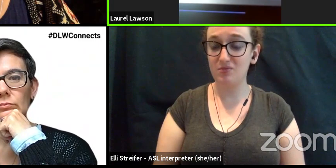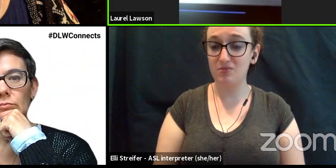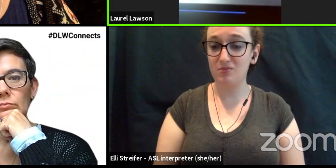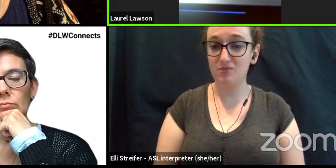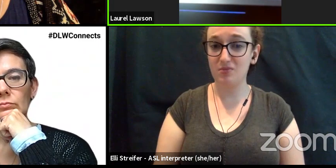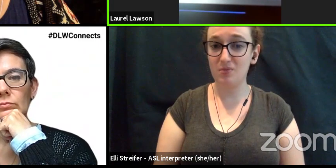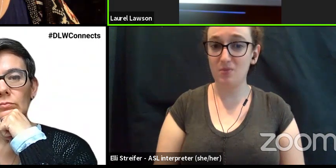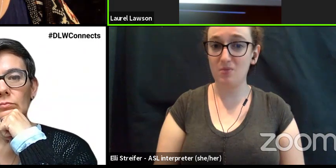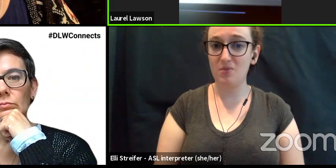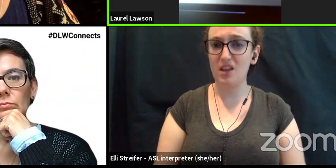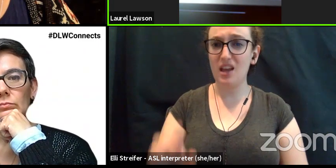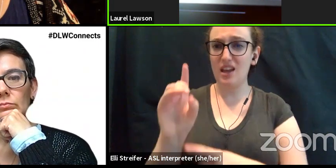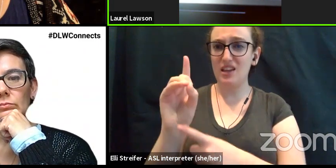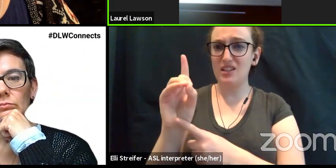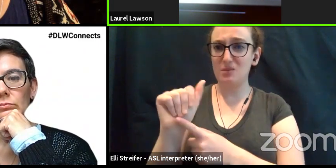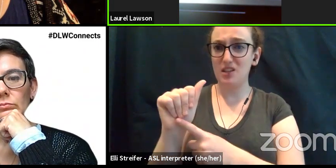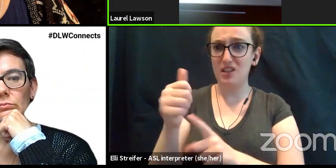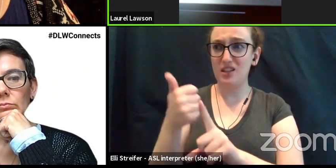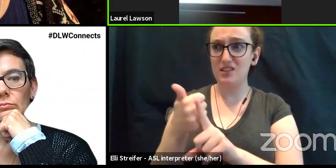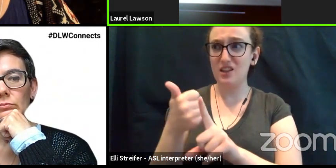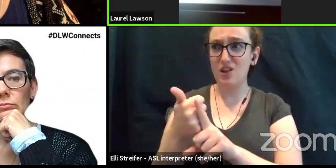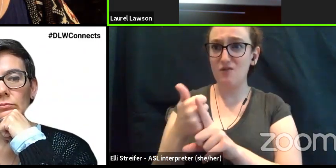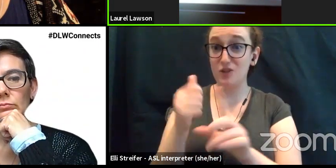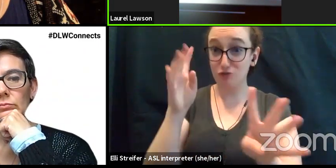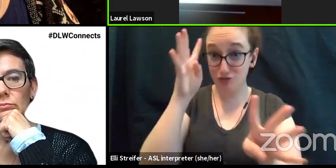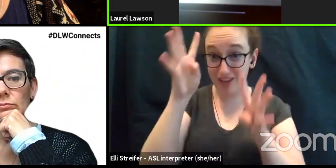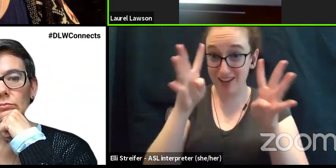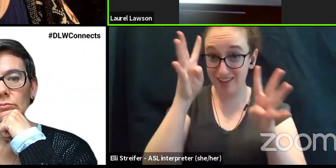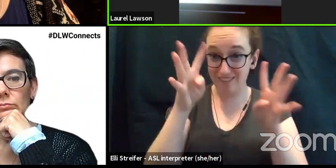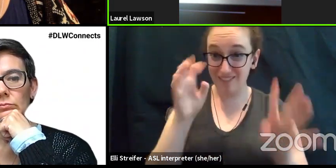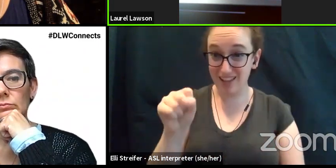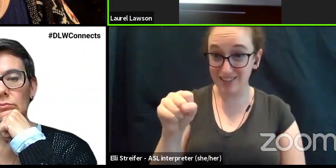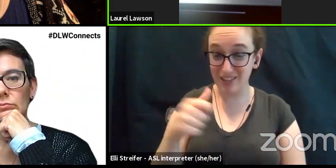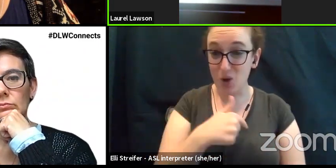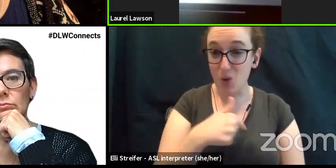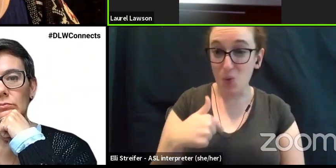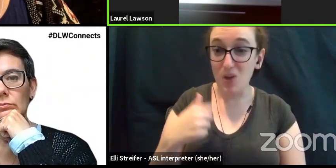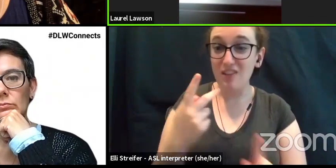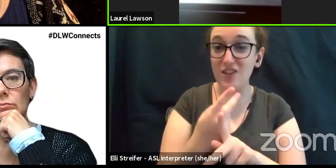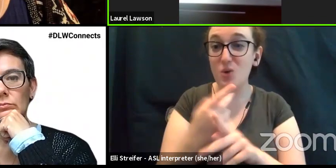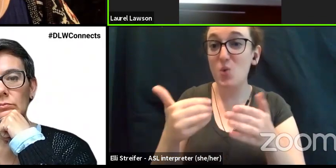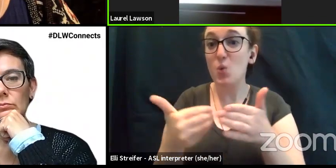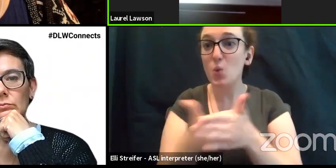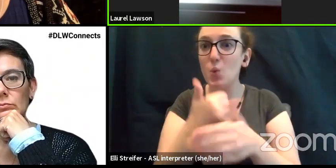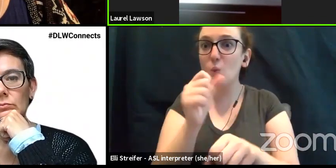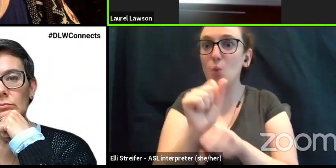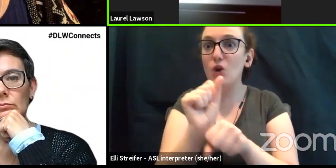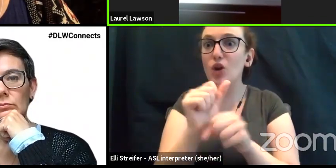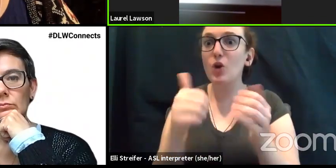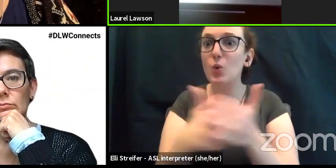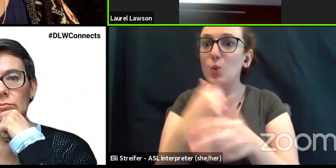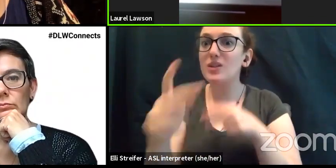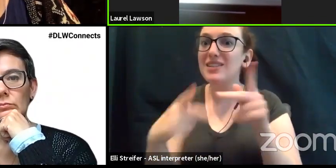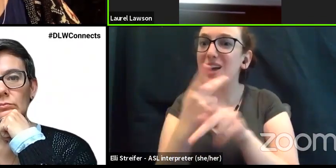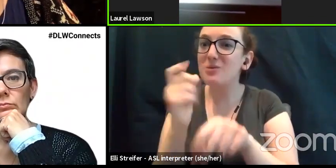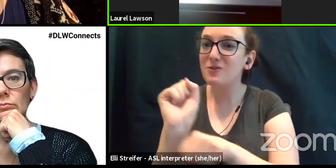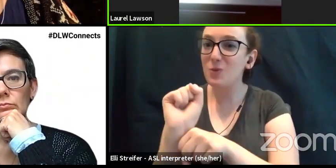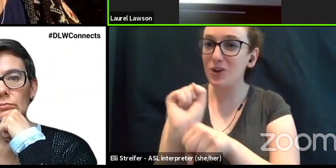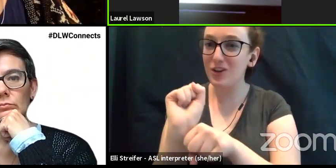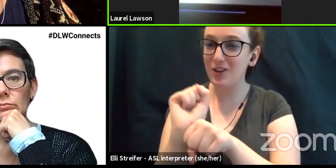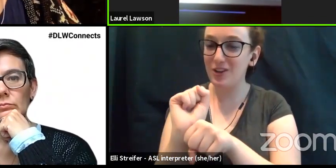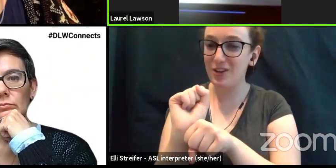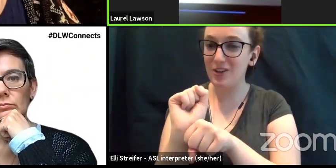And disability is incredibly creative. We come up with new ways to work. We come up with new kinds of work. When